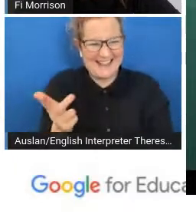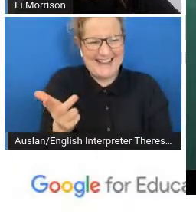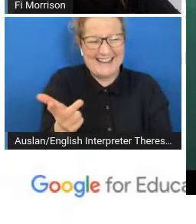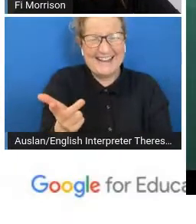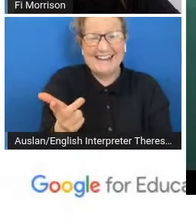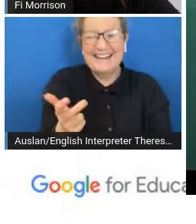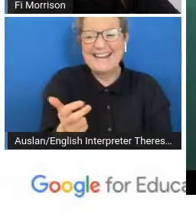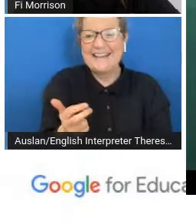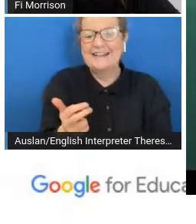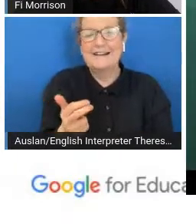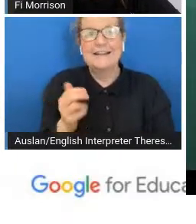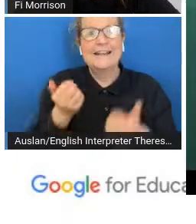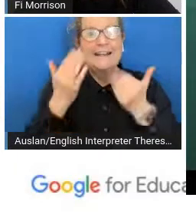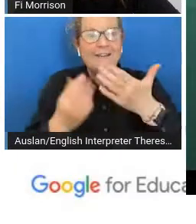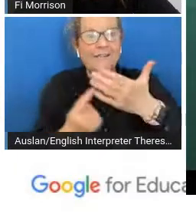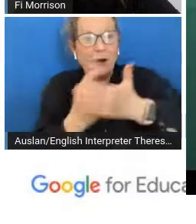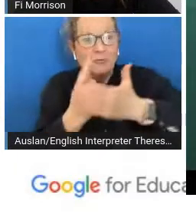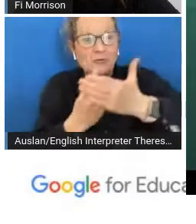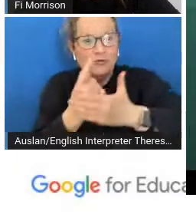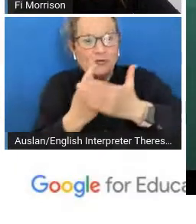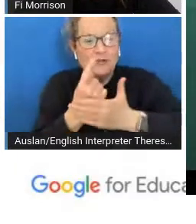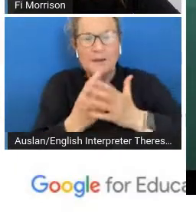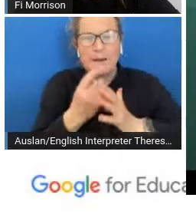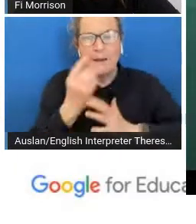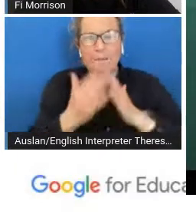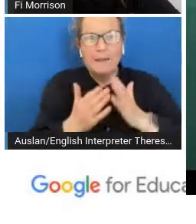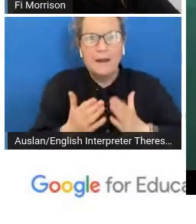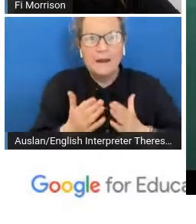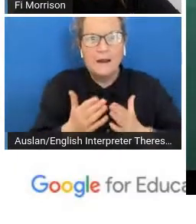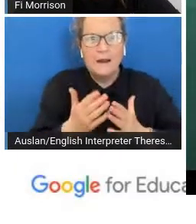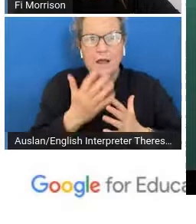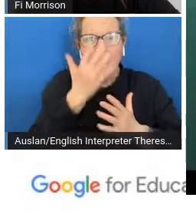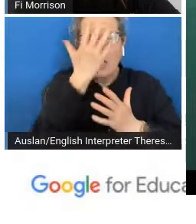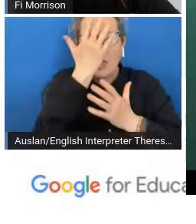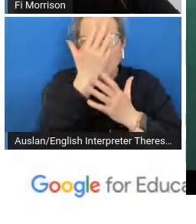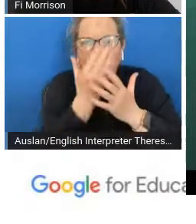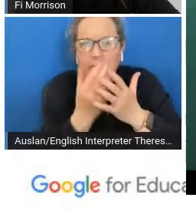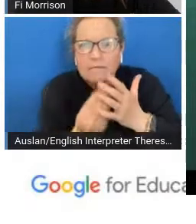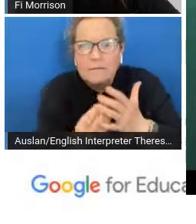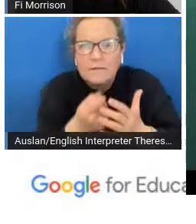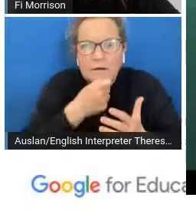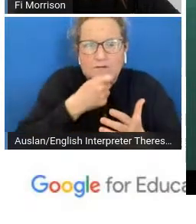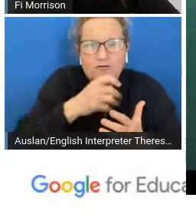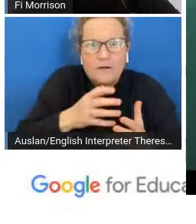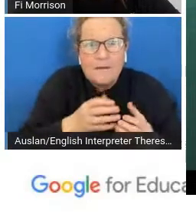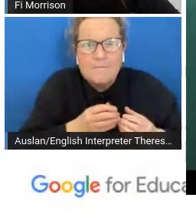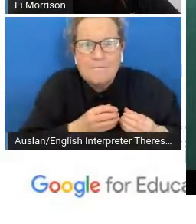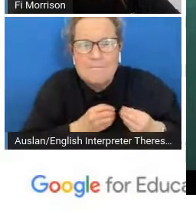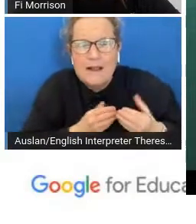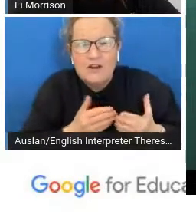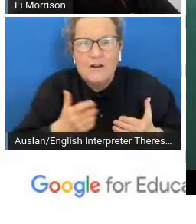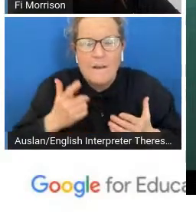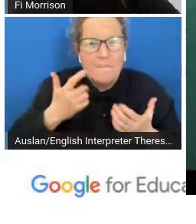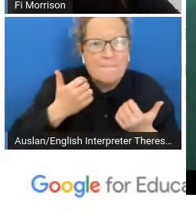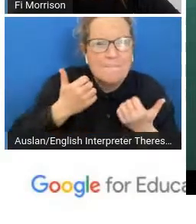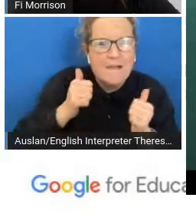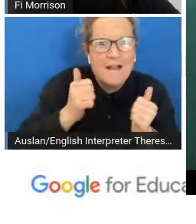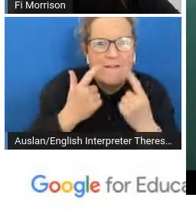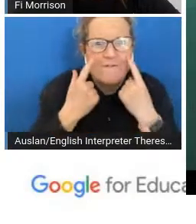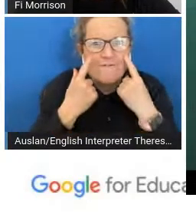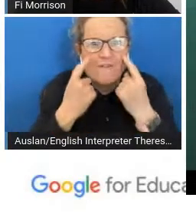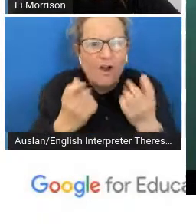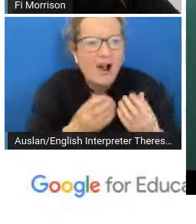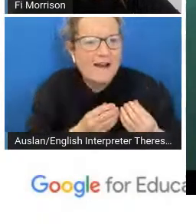be available. So to spark that interest, to find that passion and that purpose. And it's just really important that young kids find that passion